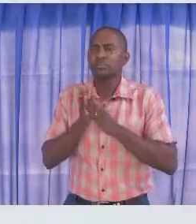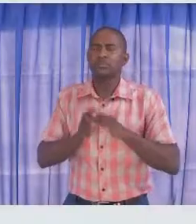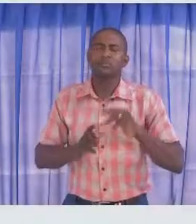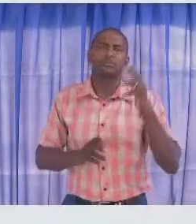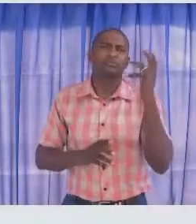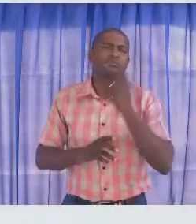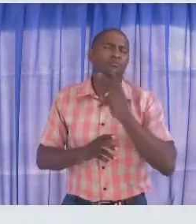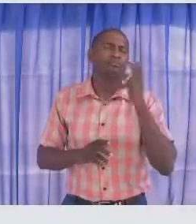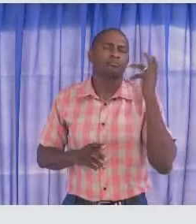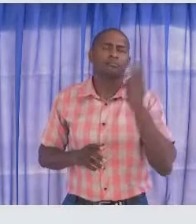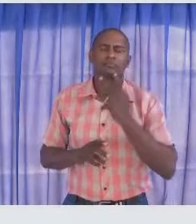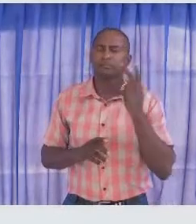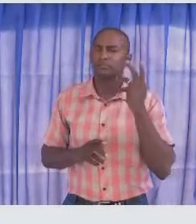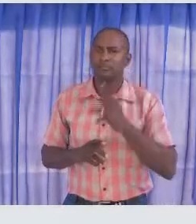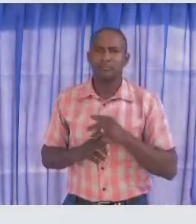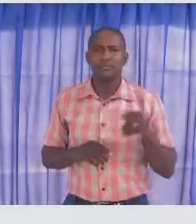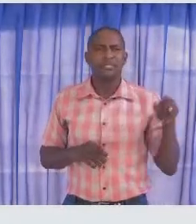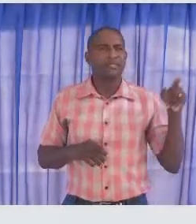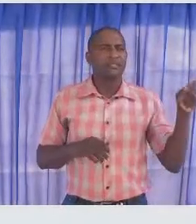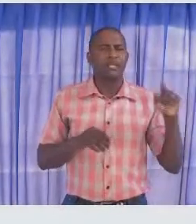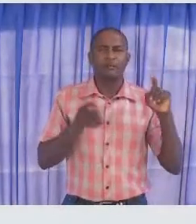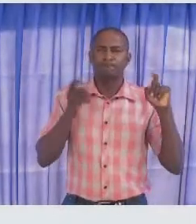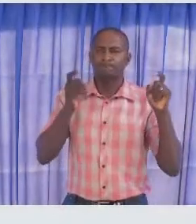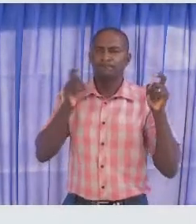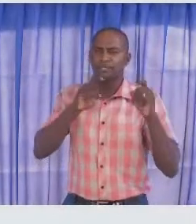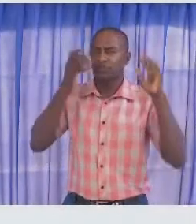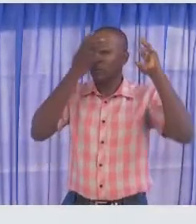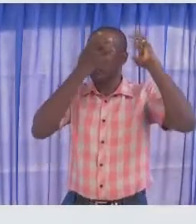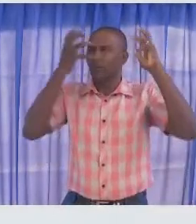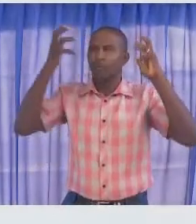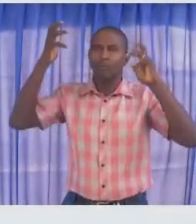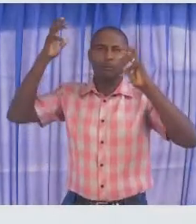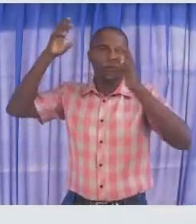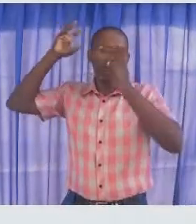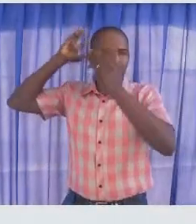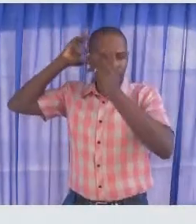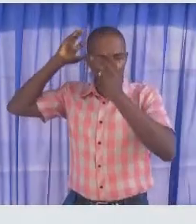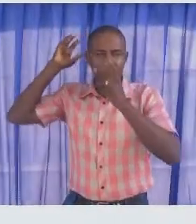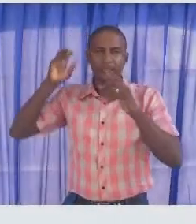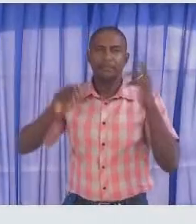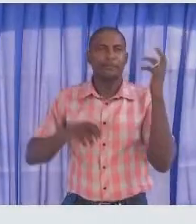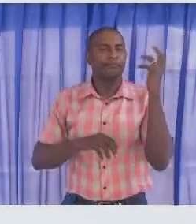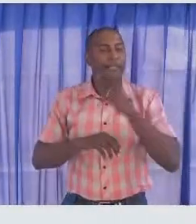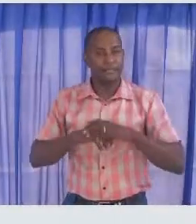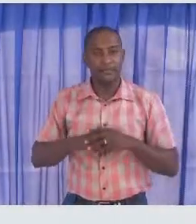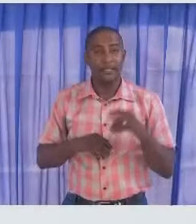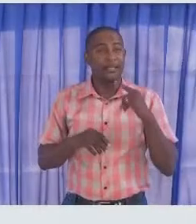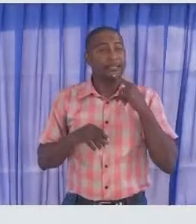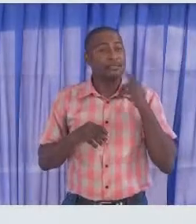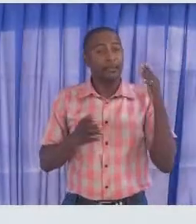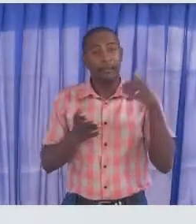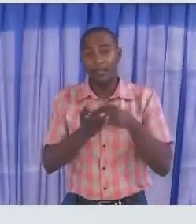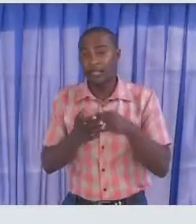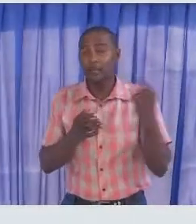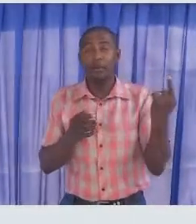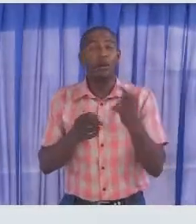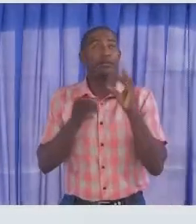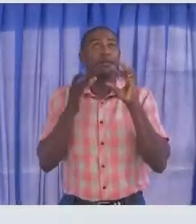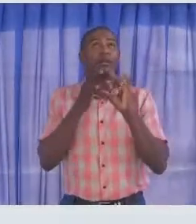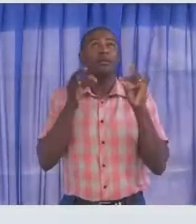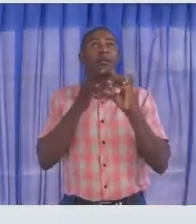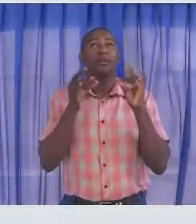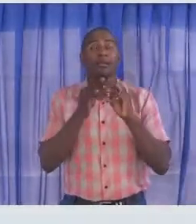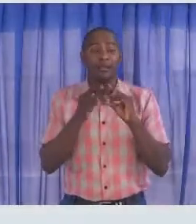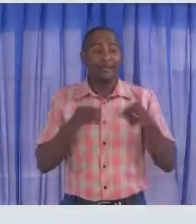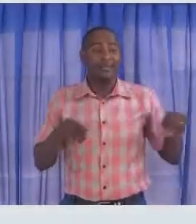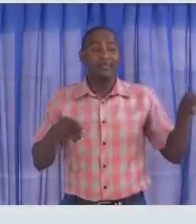the time frame. Their adeptness is really remarkable. And I say again, and I will say it always, these